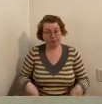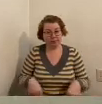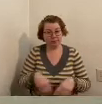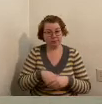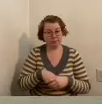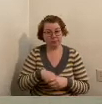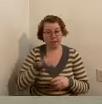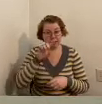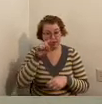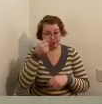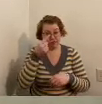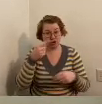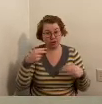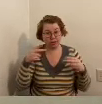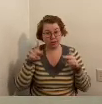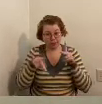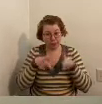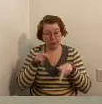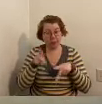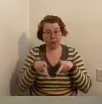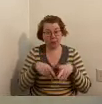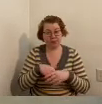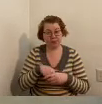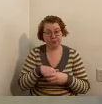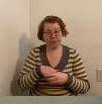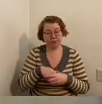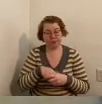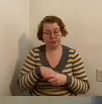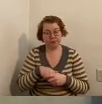those were the first people.